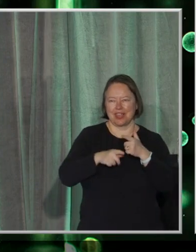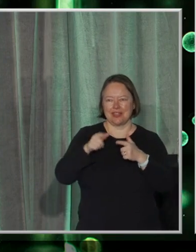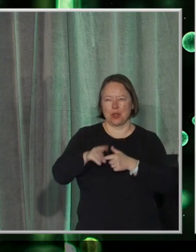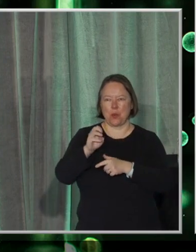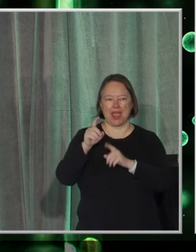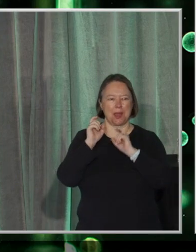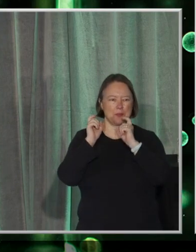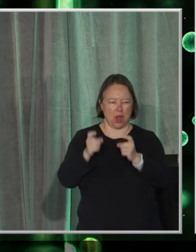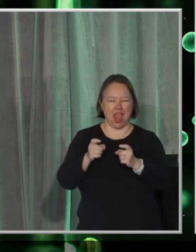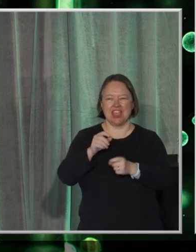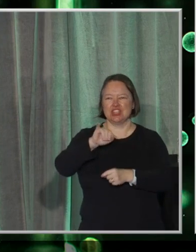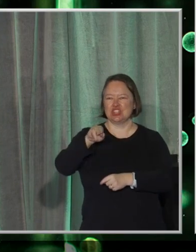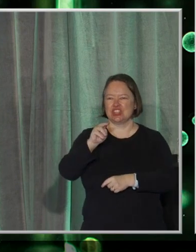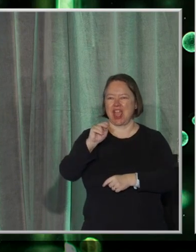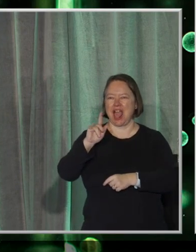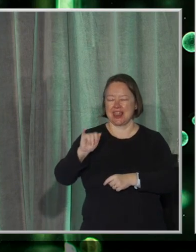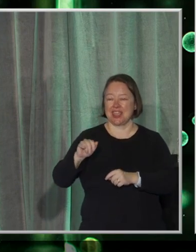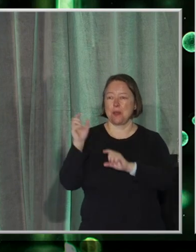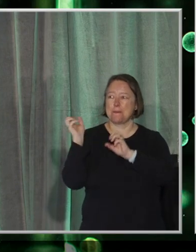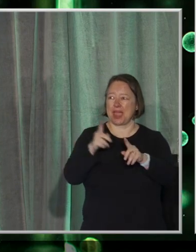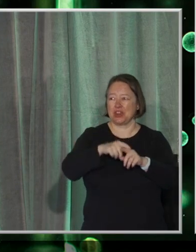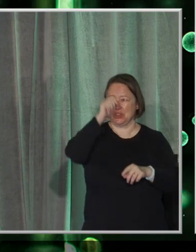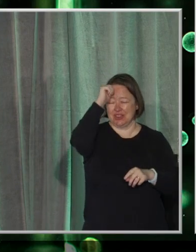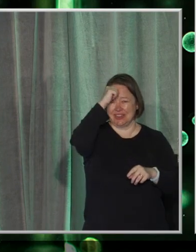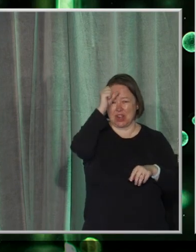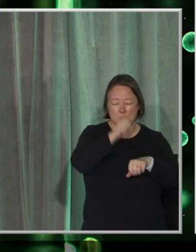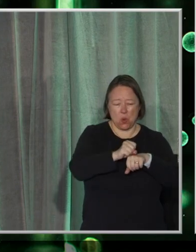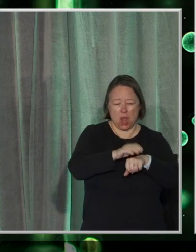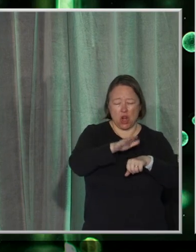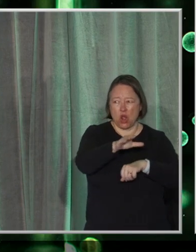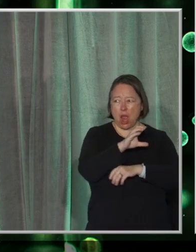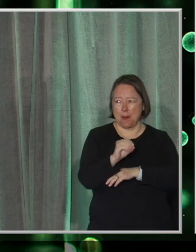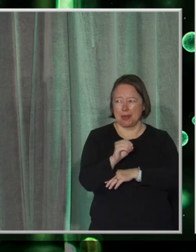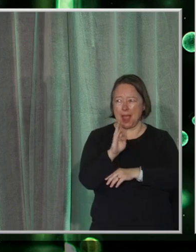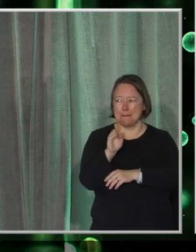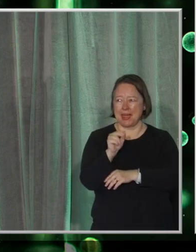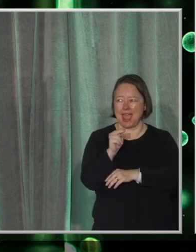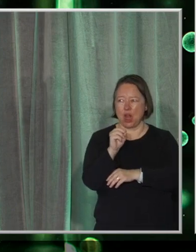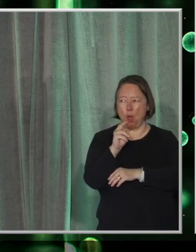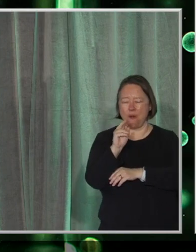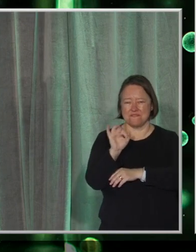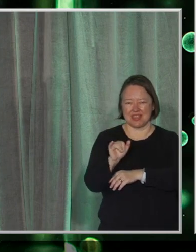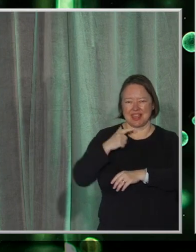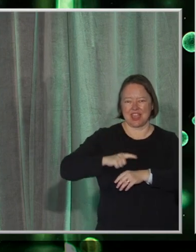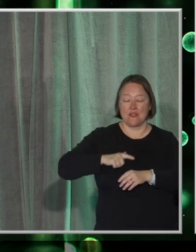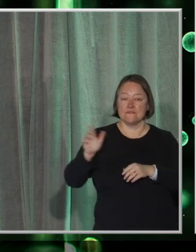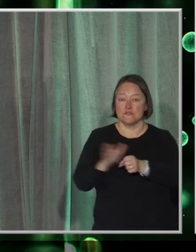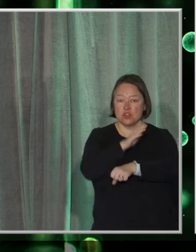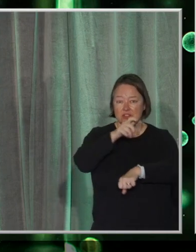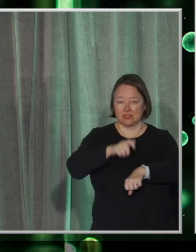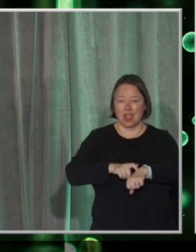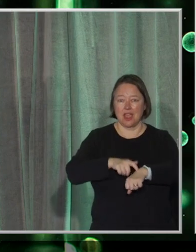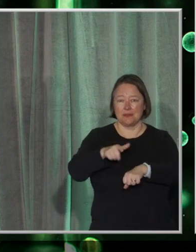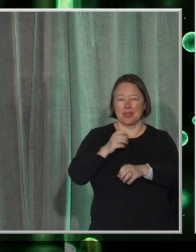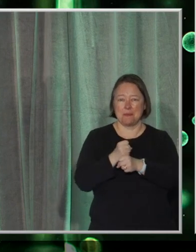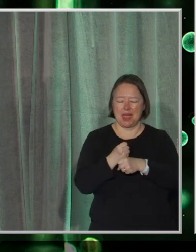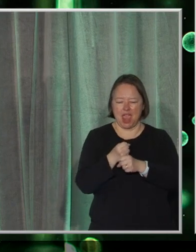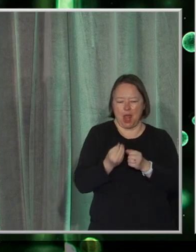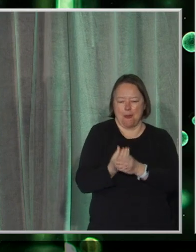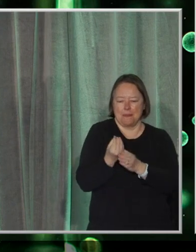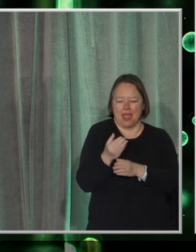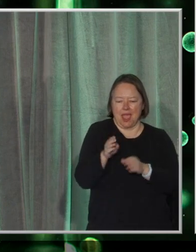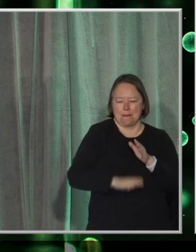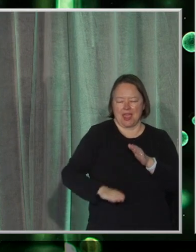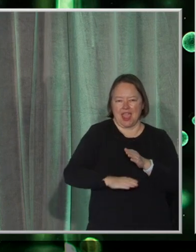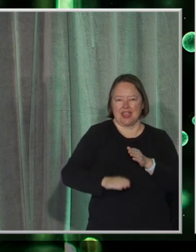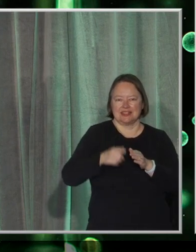Prize, Janali returned to India to work on her company, Banafi Leather, full-time, creating plant-based leather from